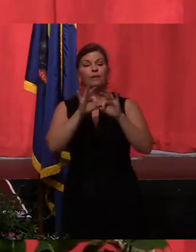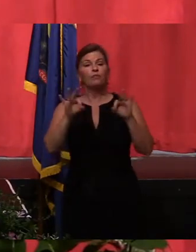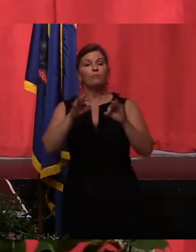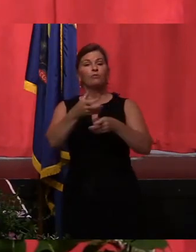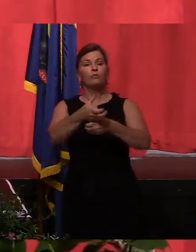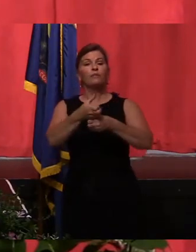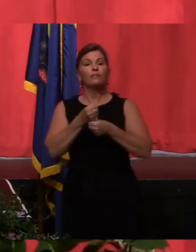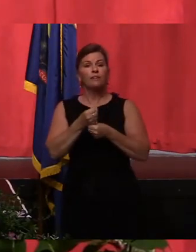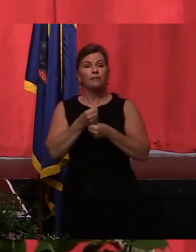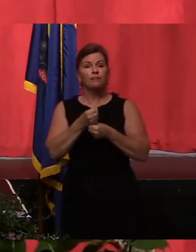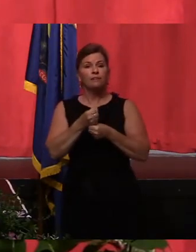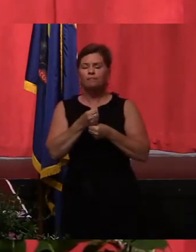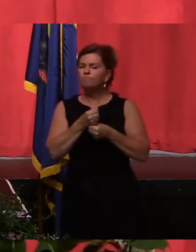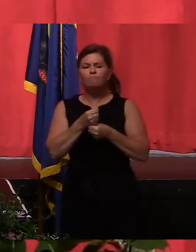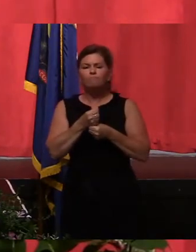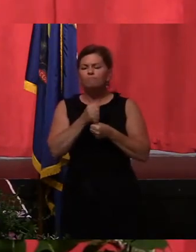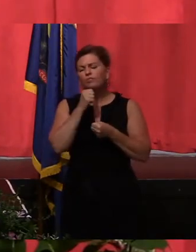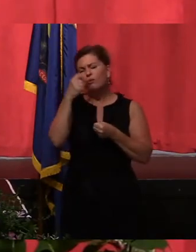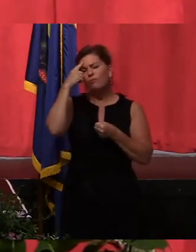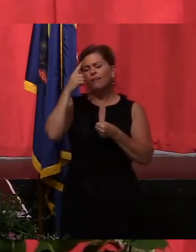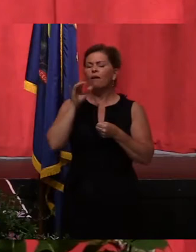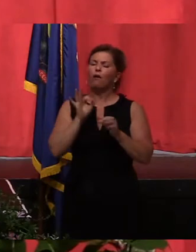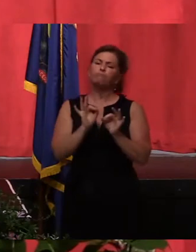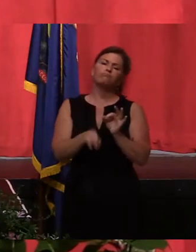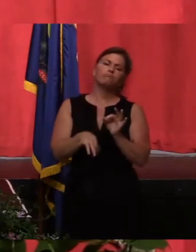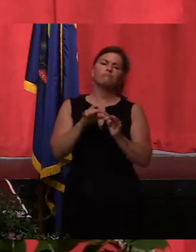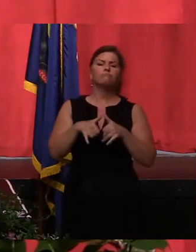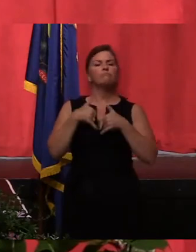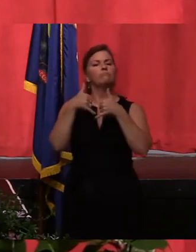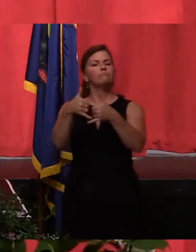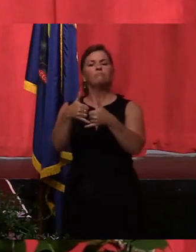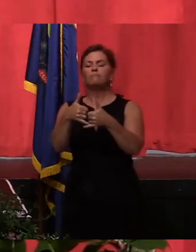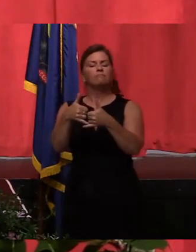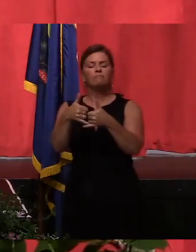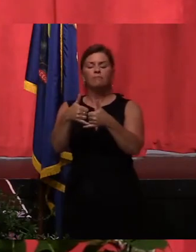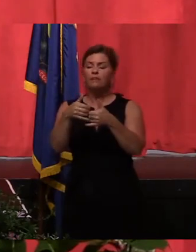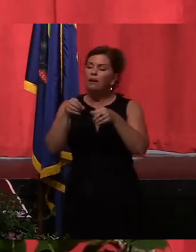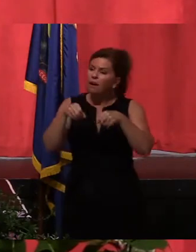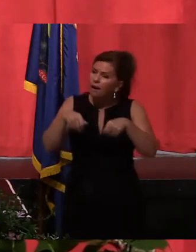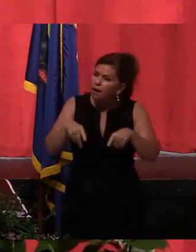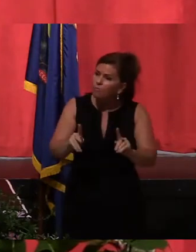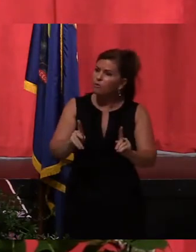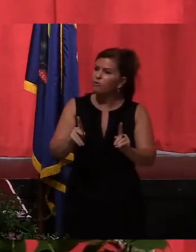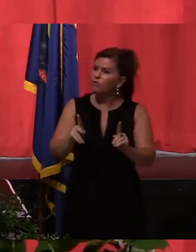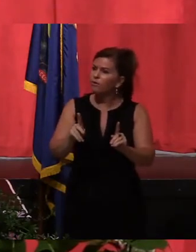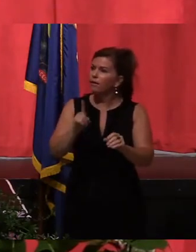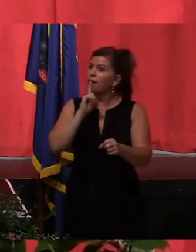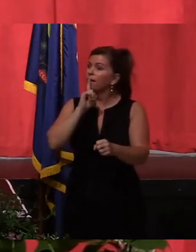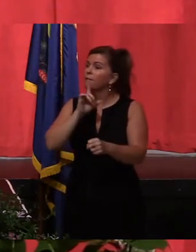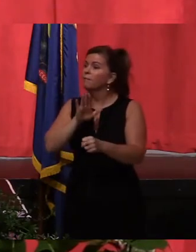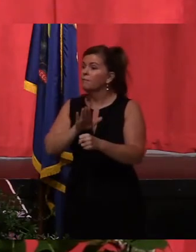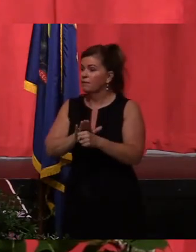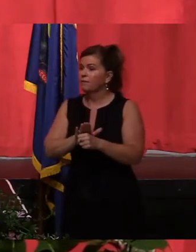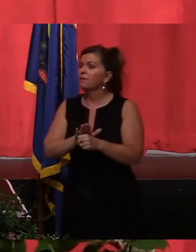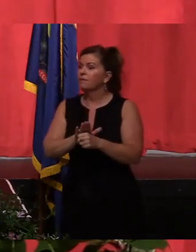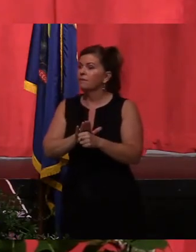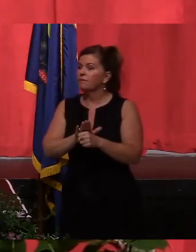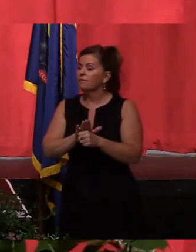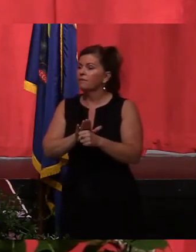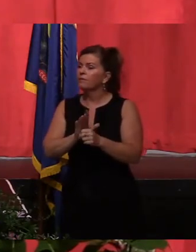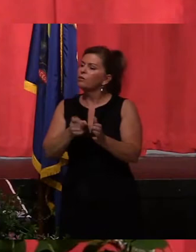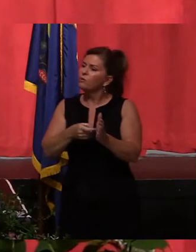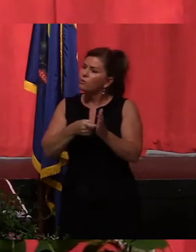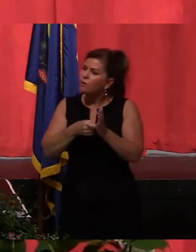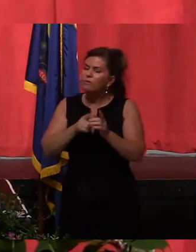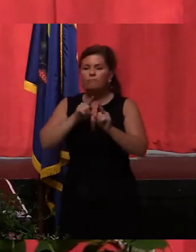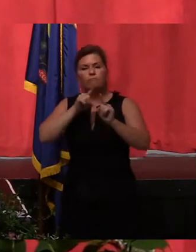receive should not be thought of as a reward, but rather an opportunity, a commitment, an obligation to